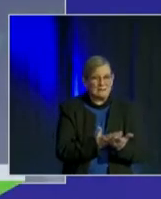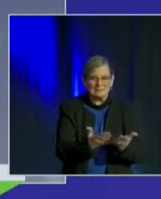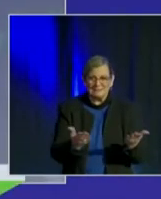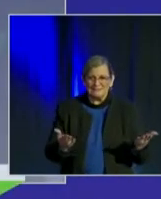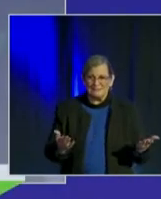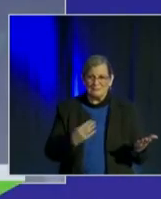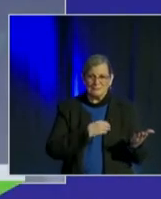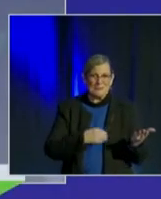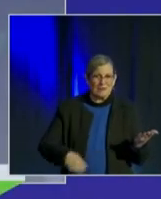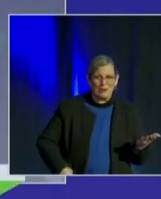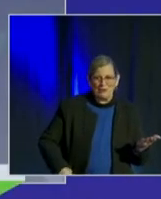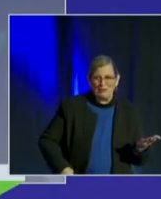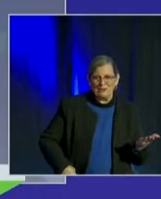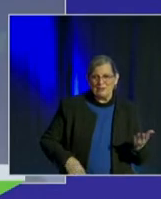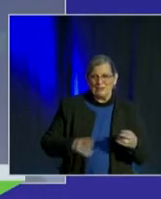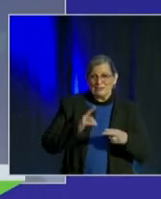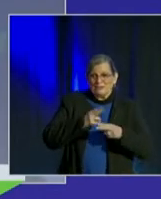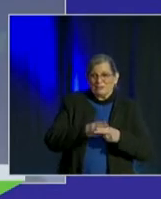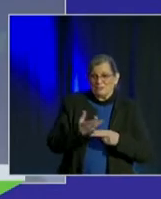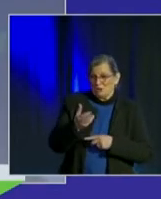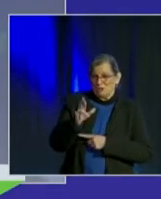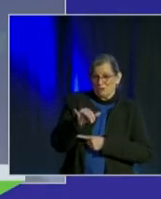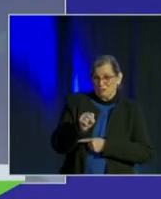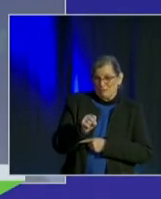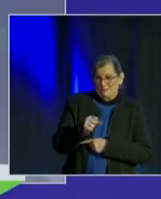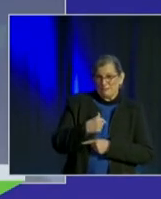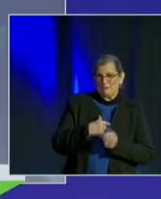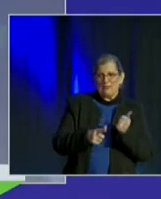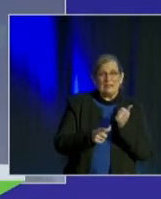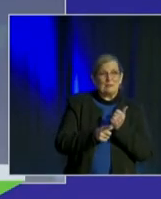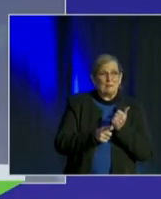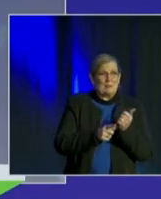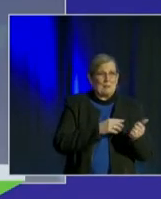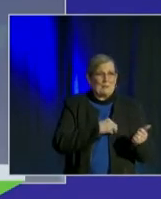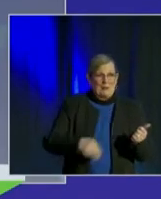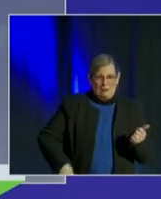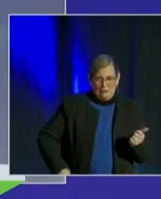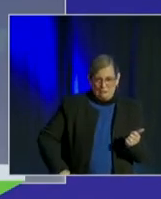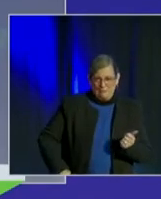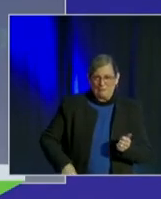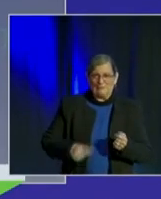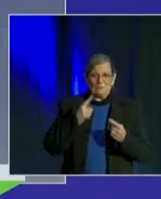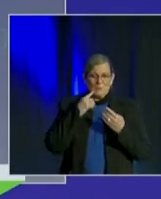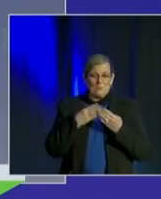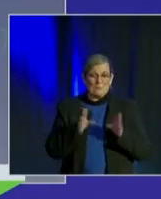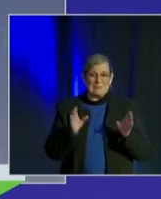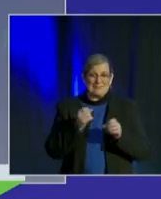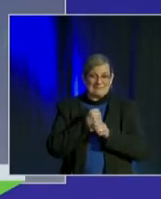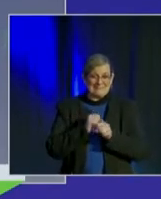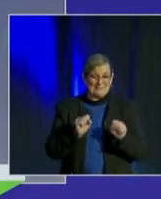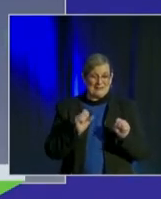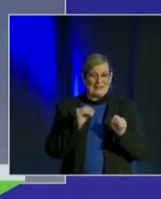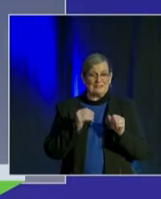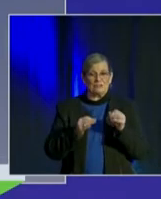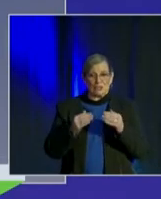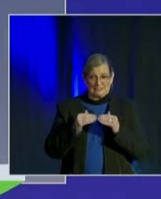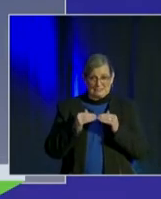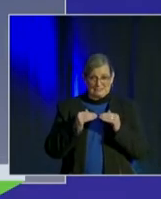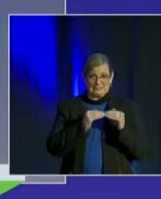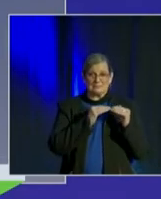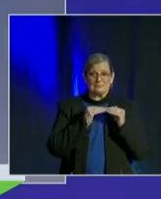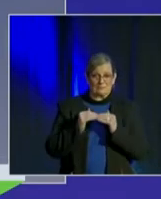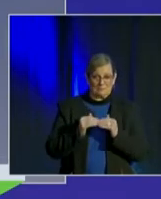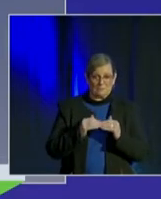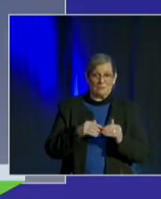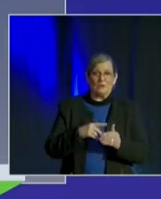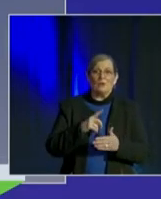is Chris Geldhart. I am your Deputy Mayor for Public Safety and Justice. And I'd like to talk about my cluster in terms of what we faced in the year that we've